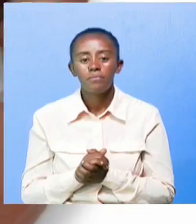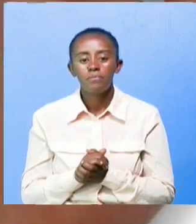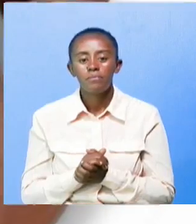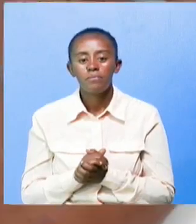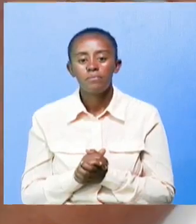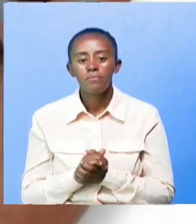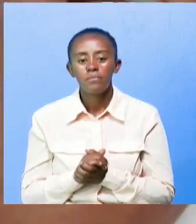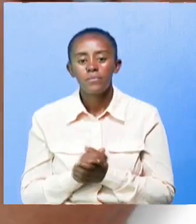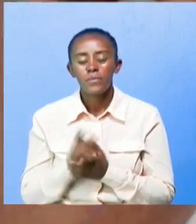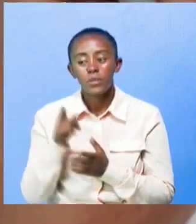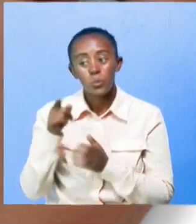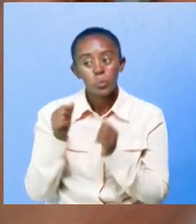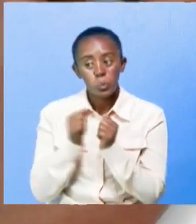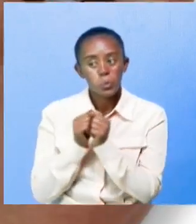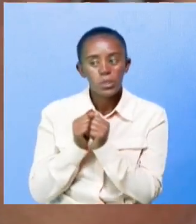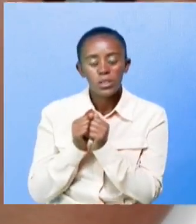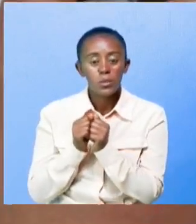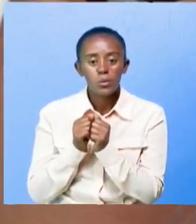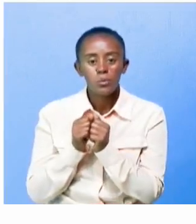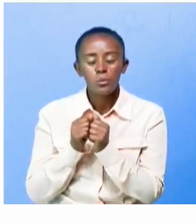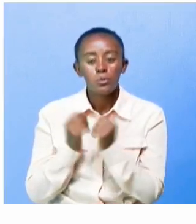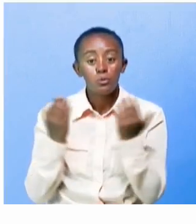with you tonight.